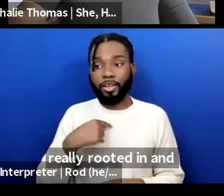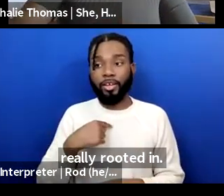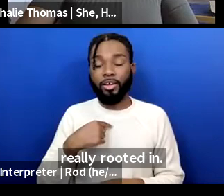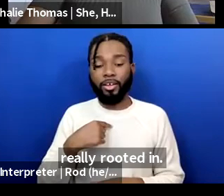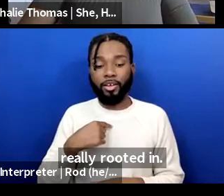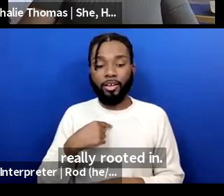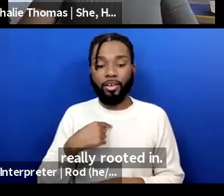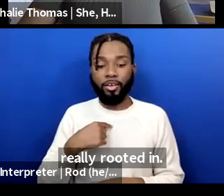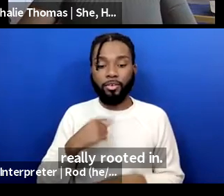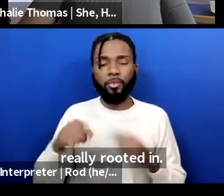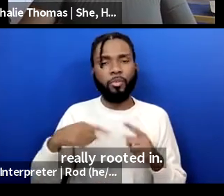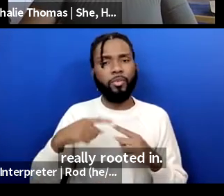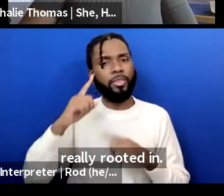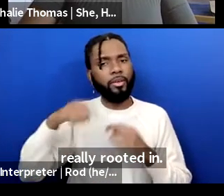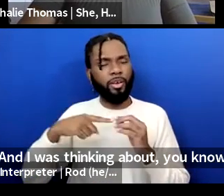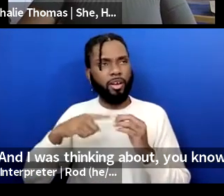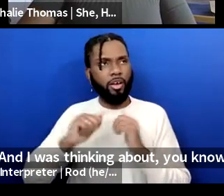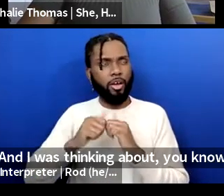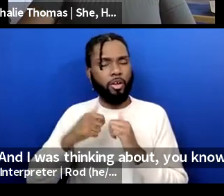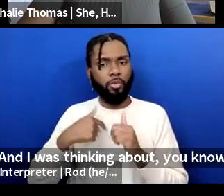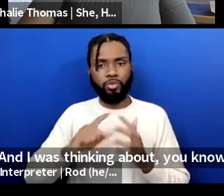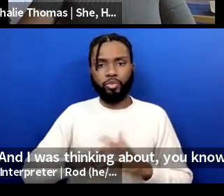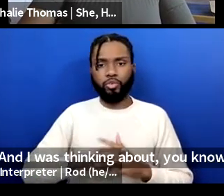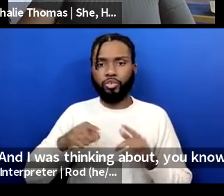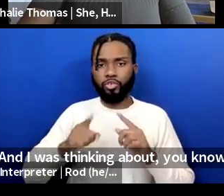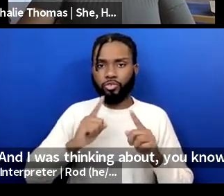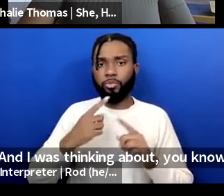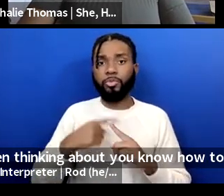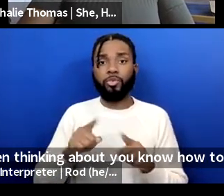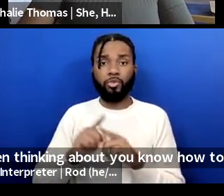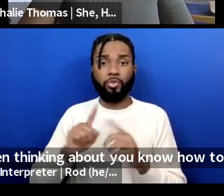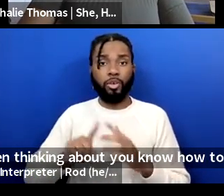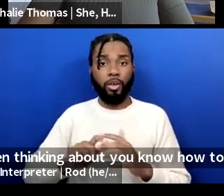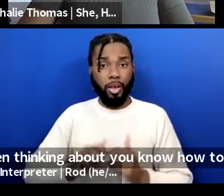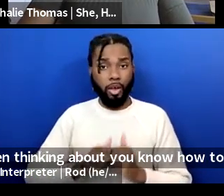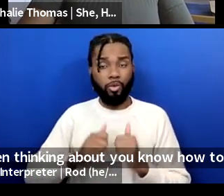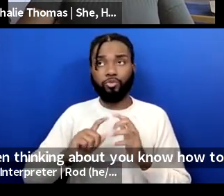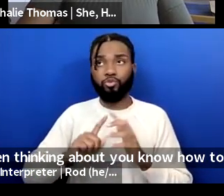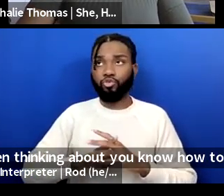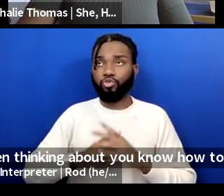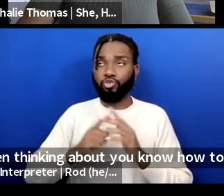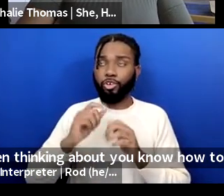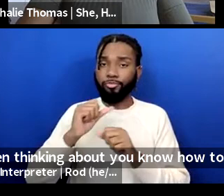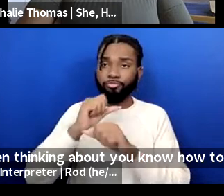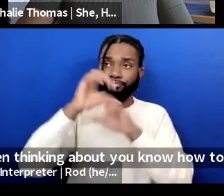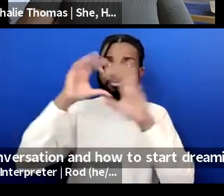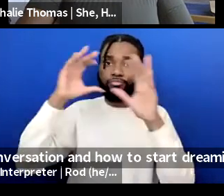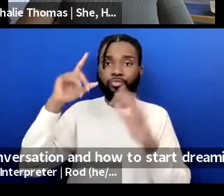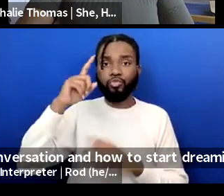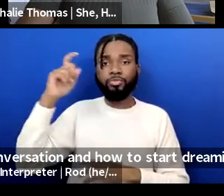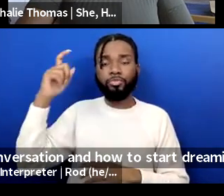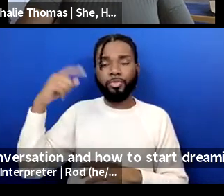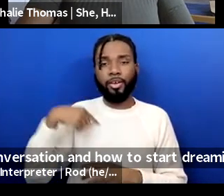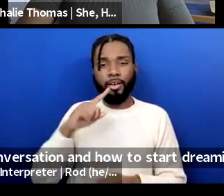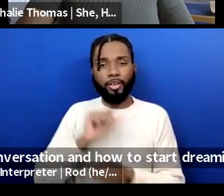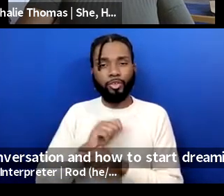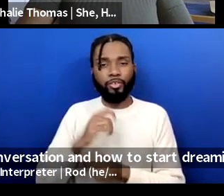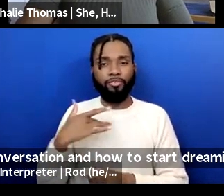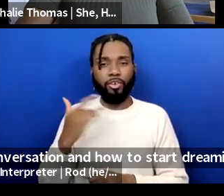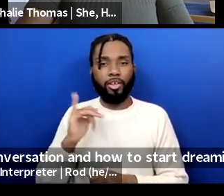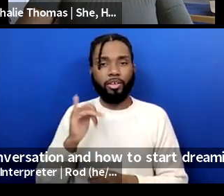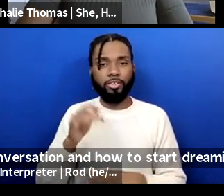when thinking about, how to begin this conversation and how to start dreaming, I actually feel like it's important